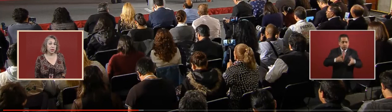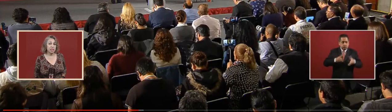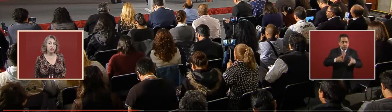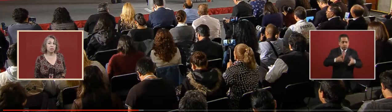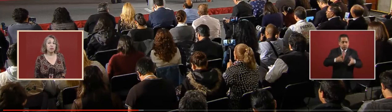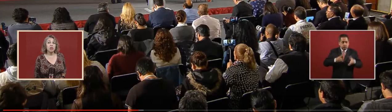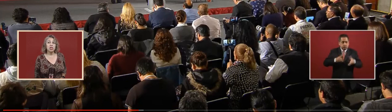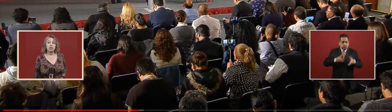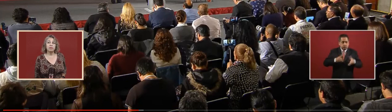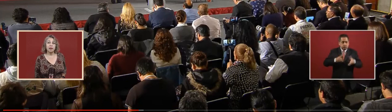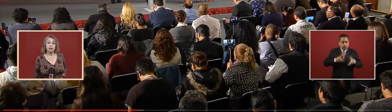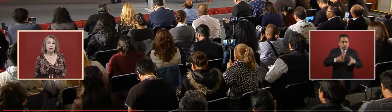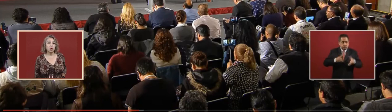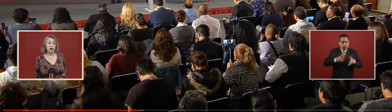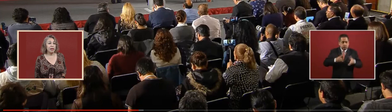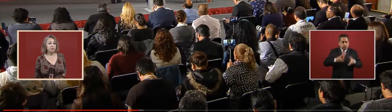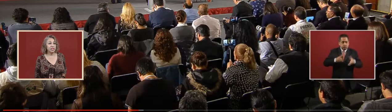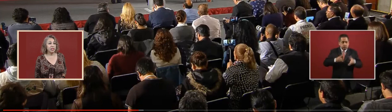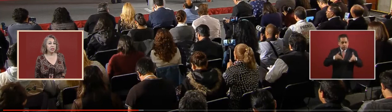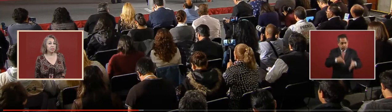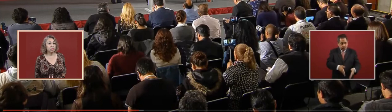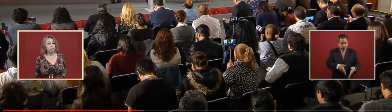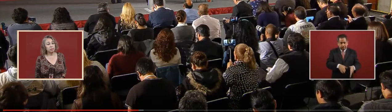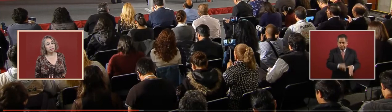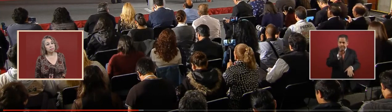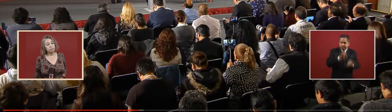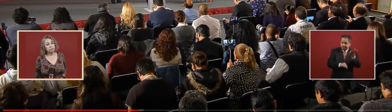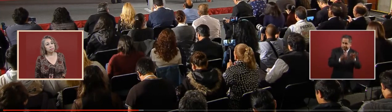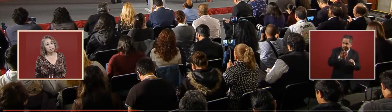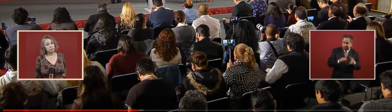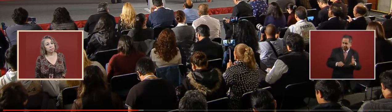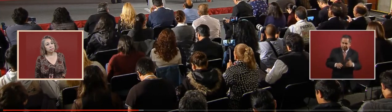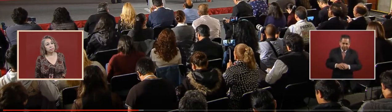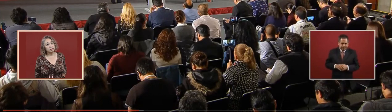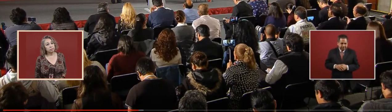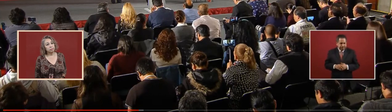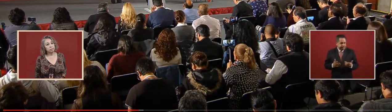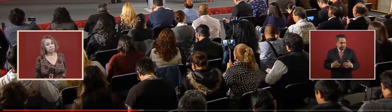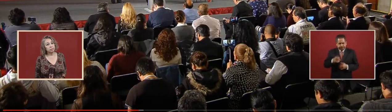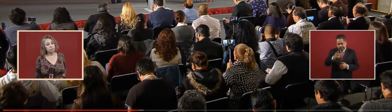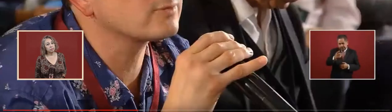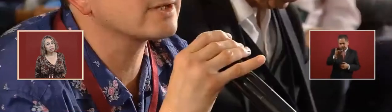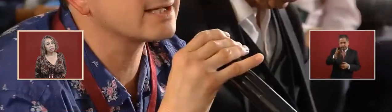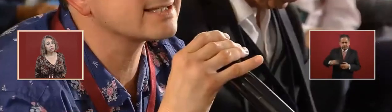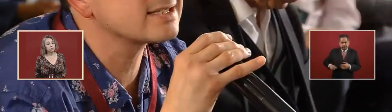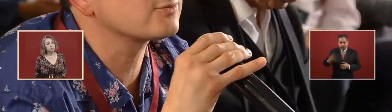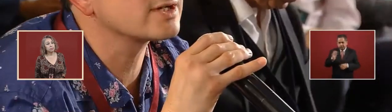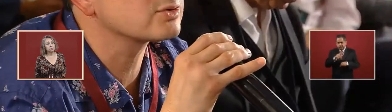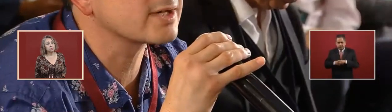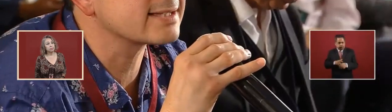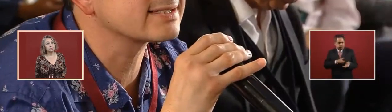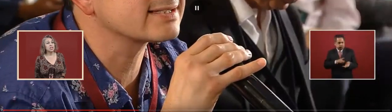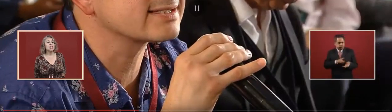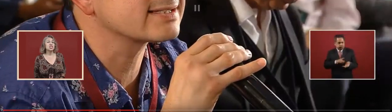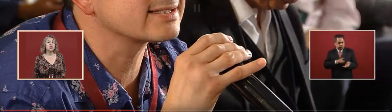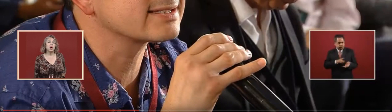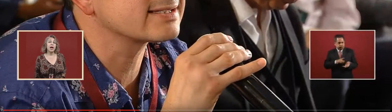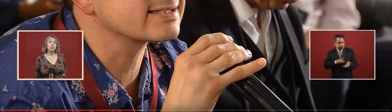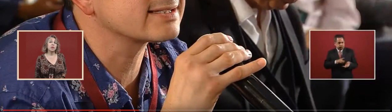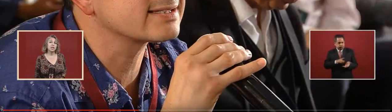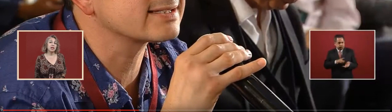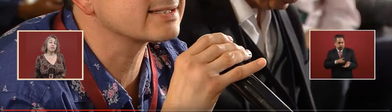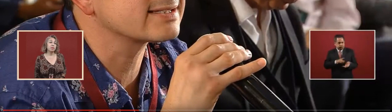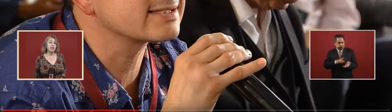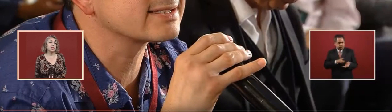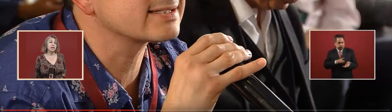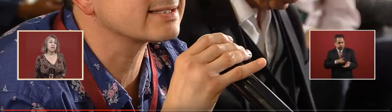and rescue to find graves. La pregunta en particular es, ¿cómo apoyaría el gobierno federal este esfuerzo que hacen? So how